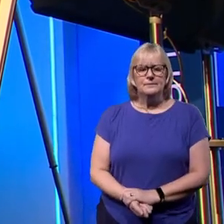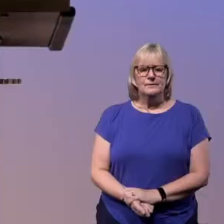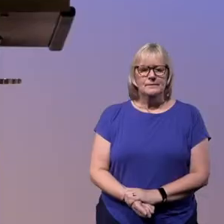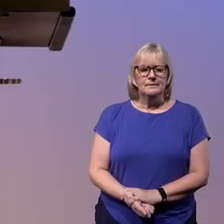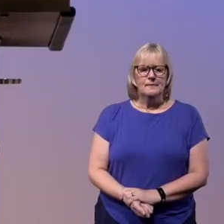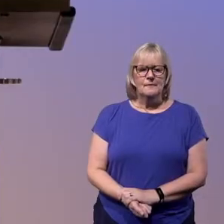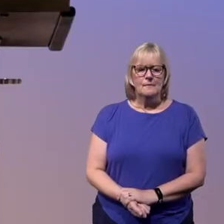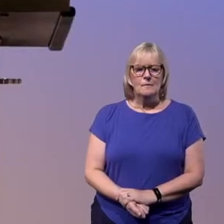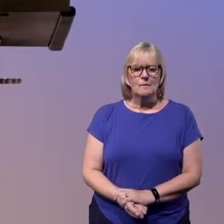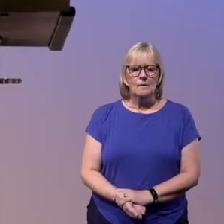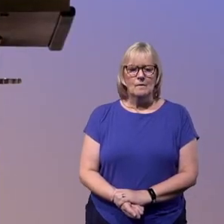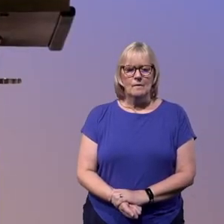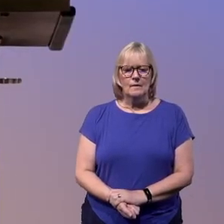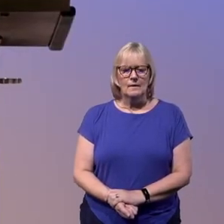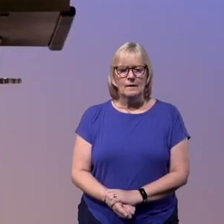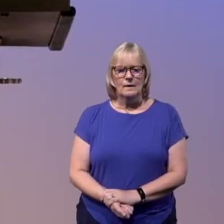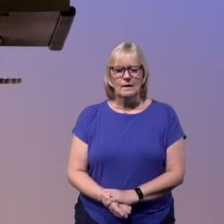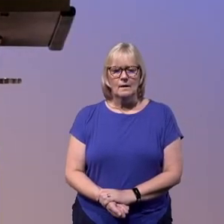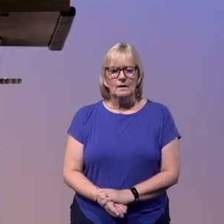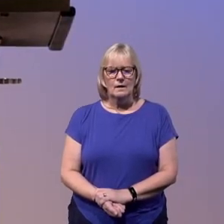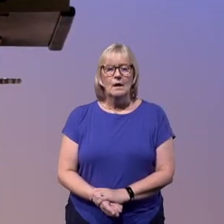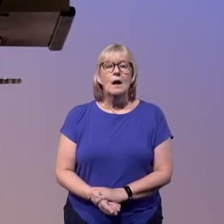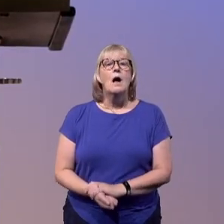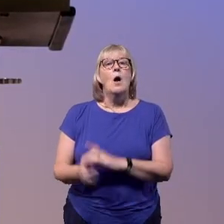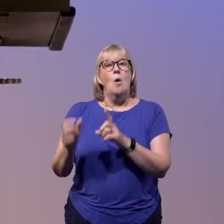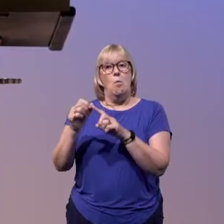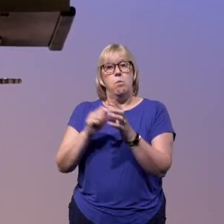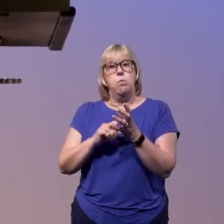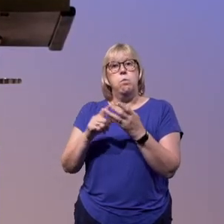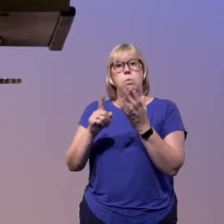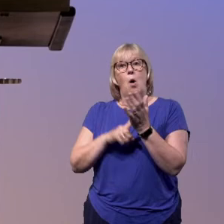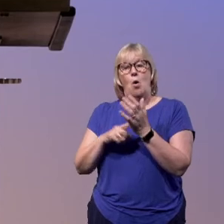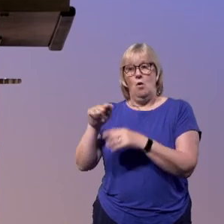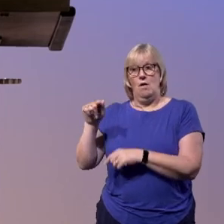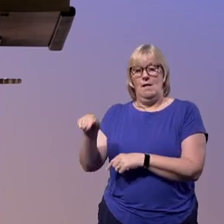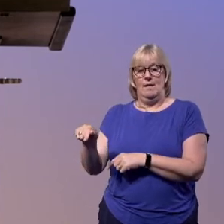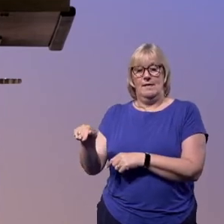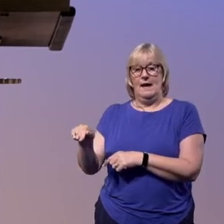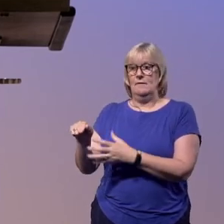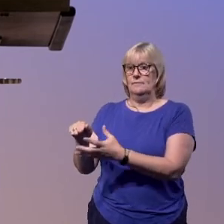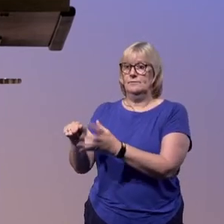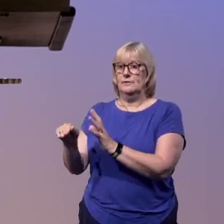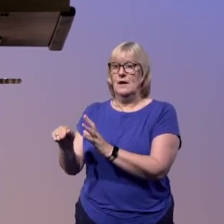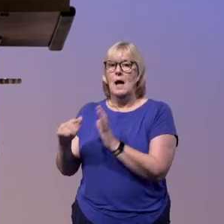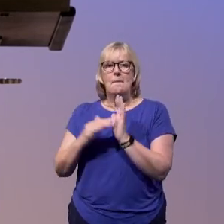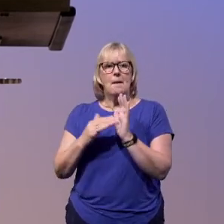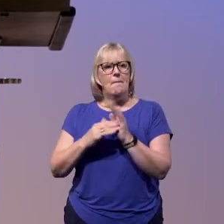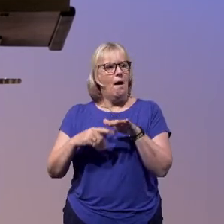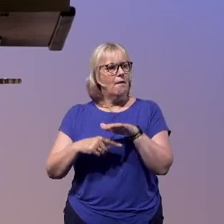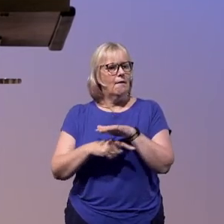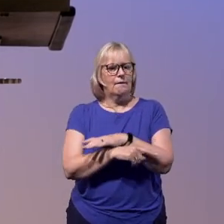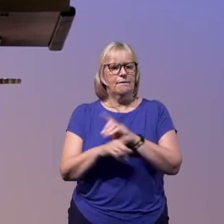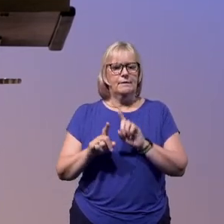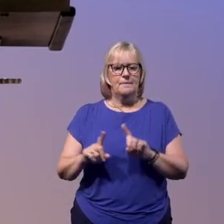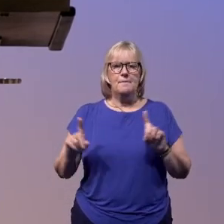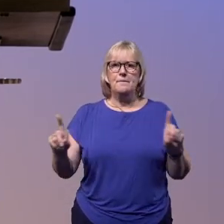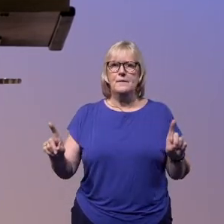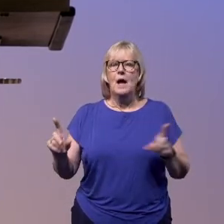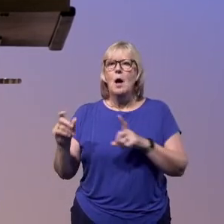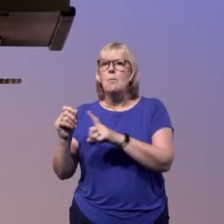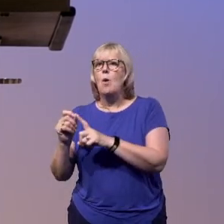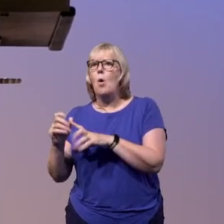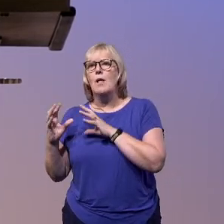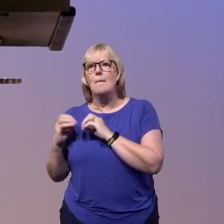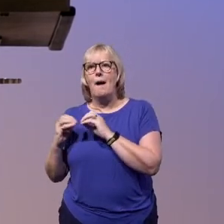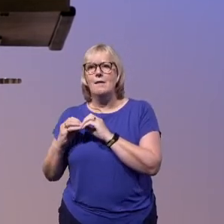deserted Paul in Pamphylia? So he leaves Paul and separates, and then Paul and Barnabas fall out about that.